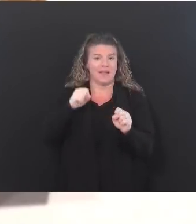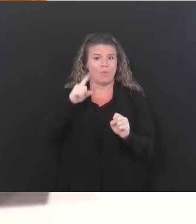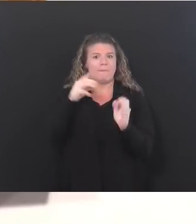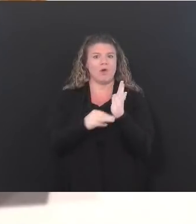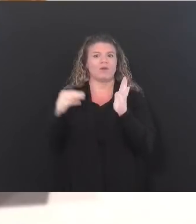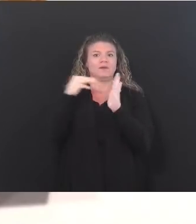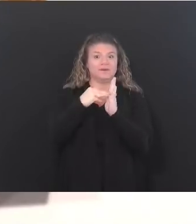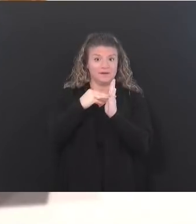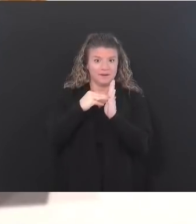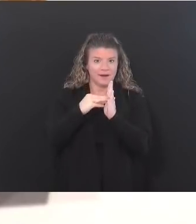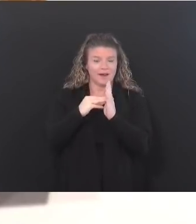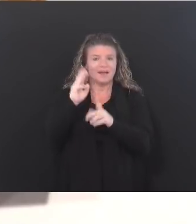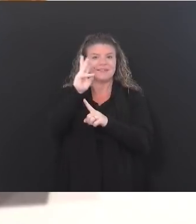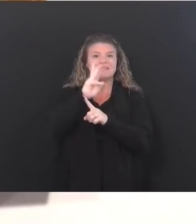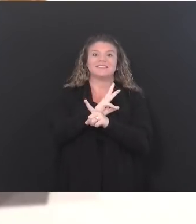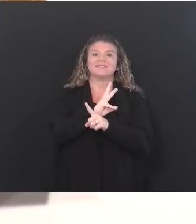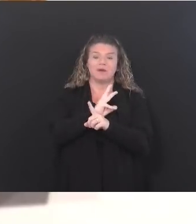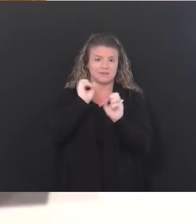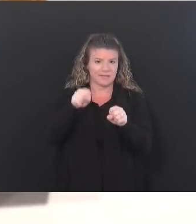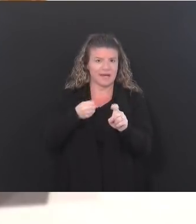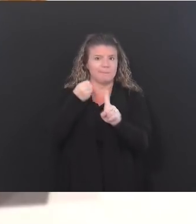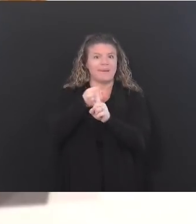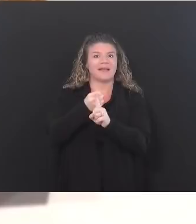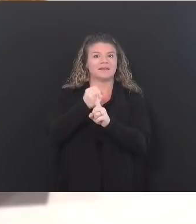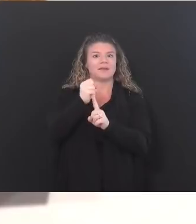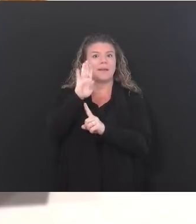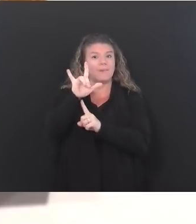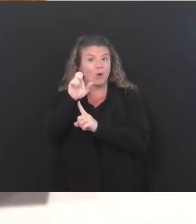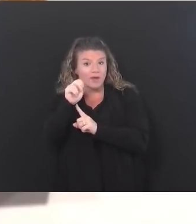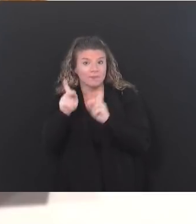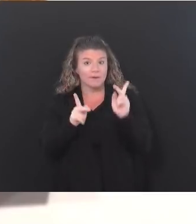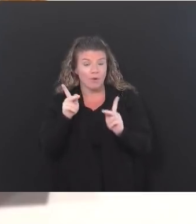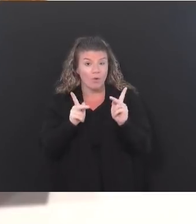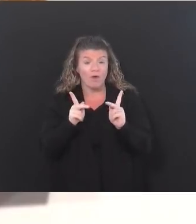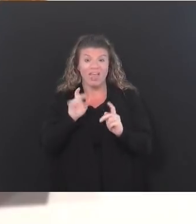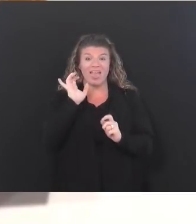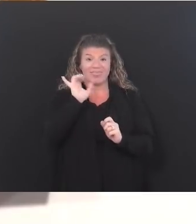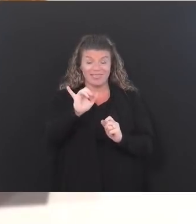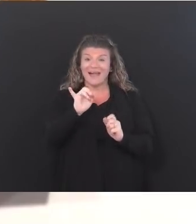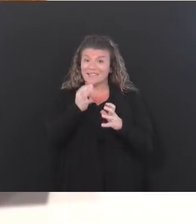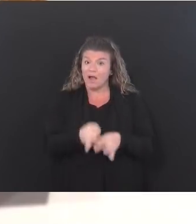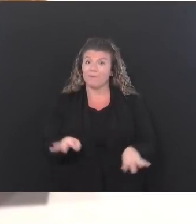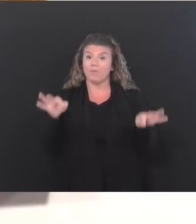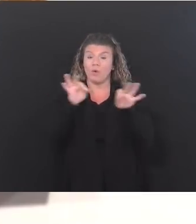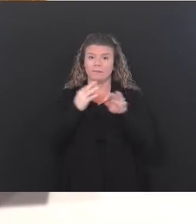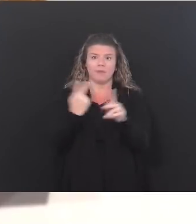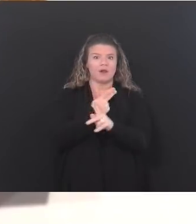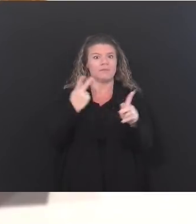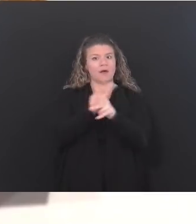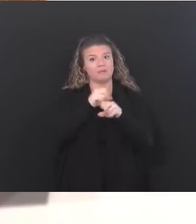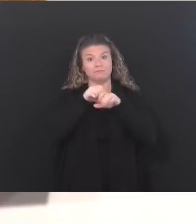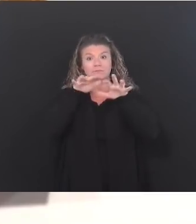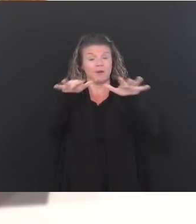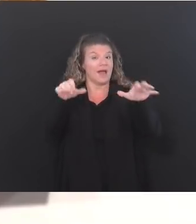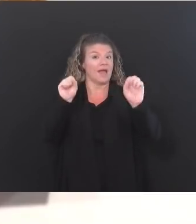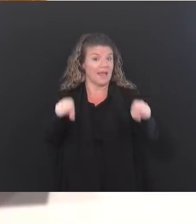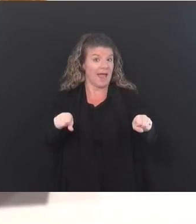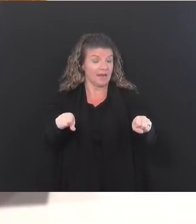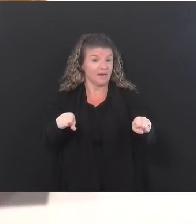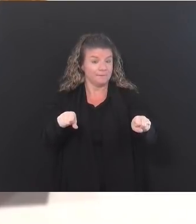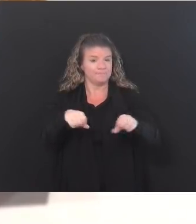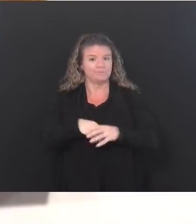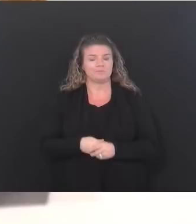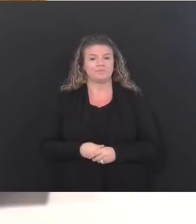6 months, a person can infect 1 billion people. So that's the compounding benefit to the virus. But we also have